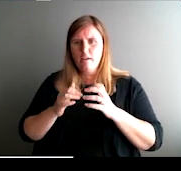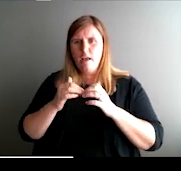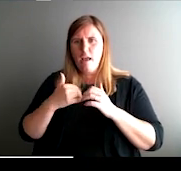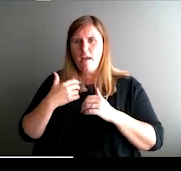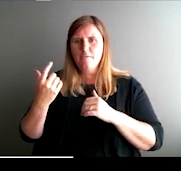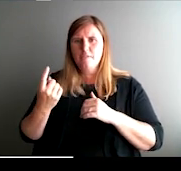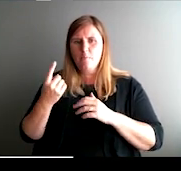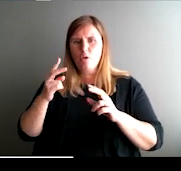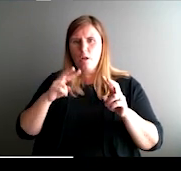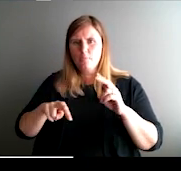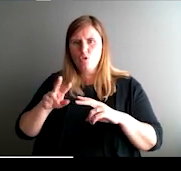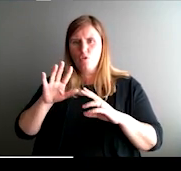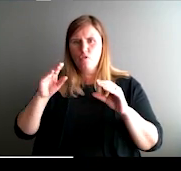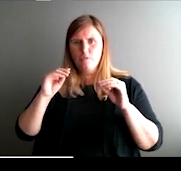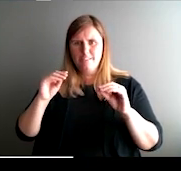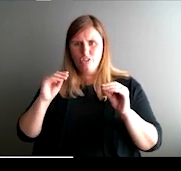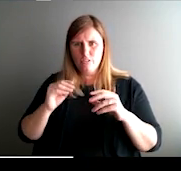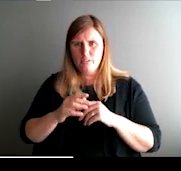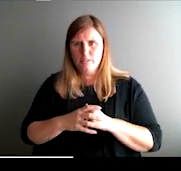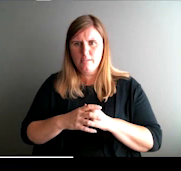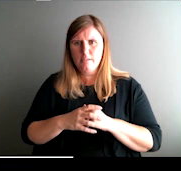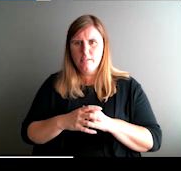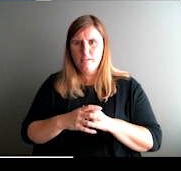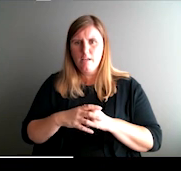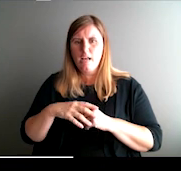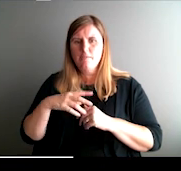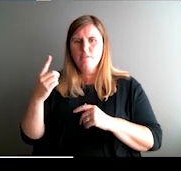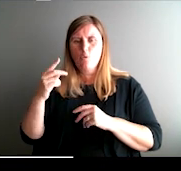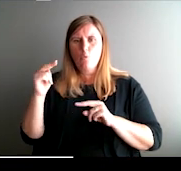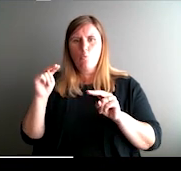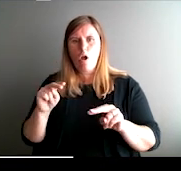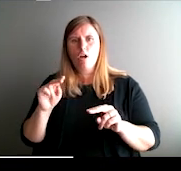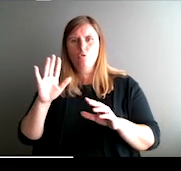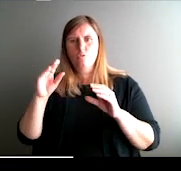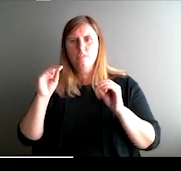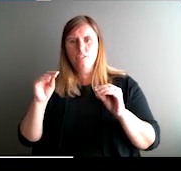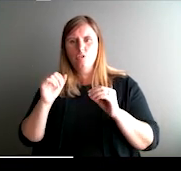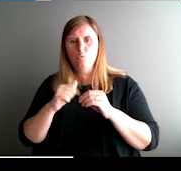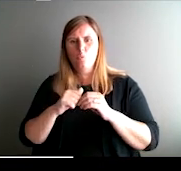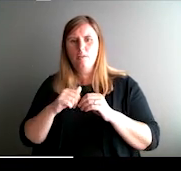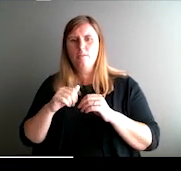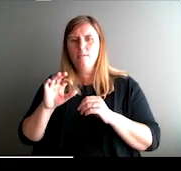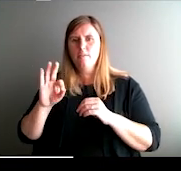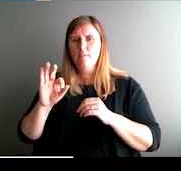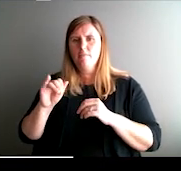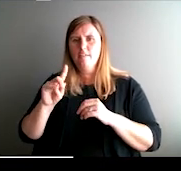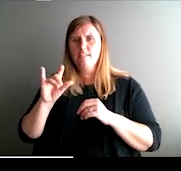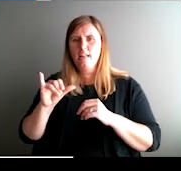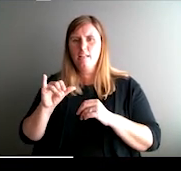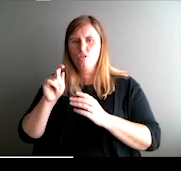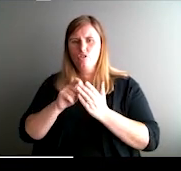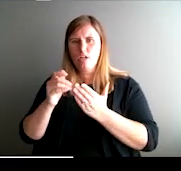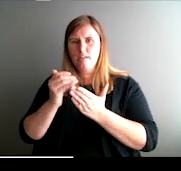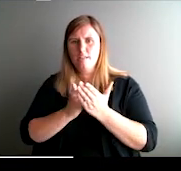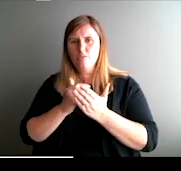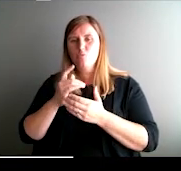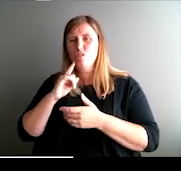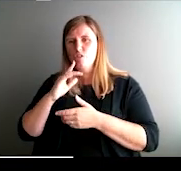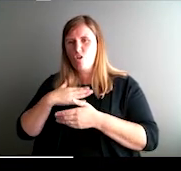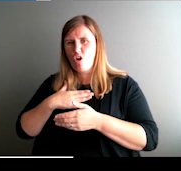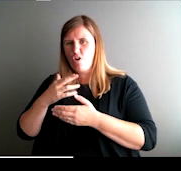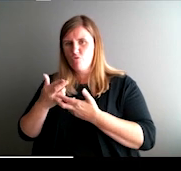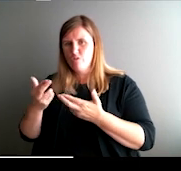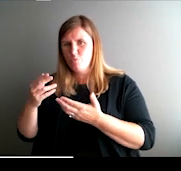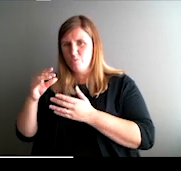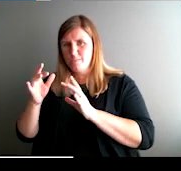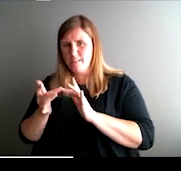someone observe your teaching. Have somebody watch you teach with a fidelity checklist, which are on that resource link,